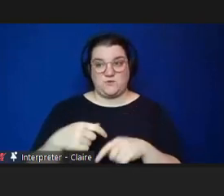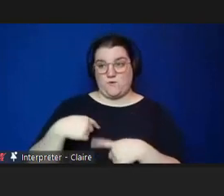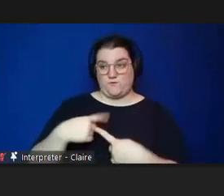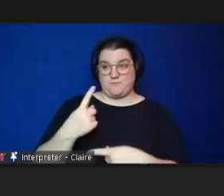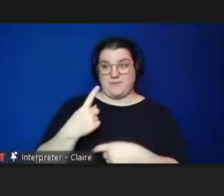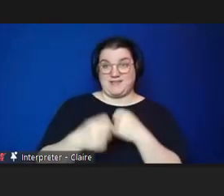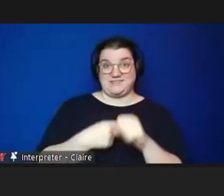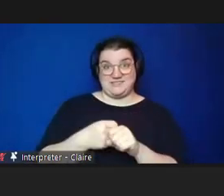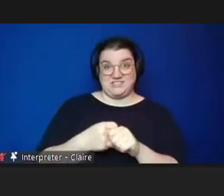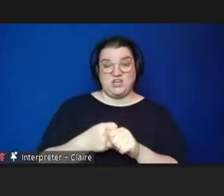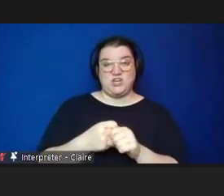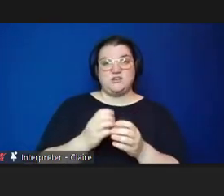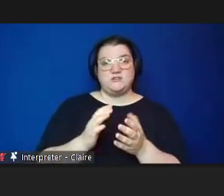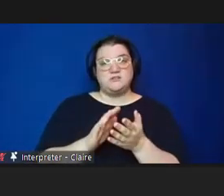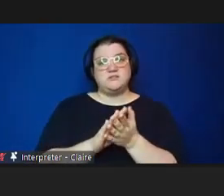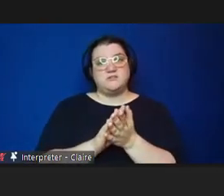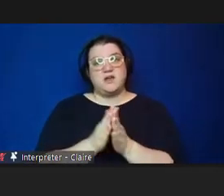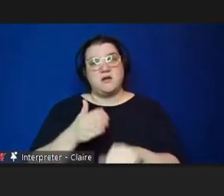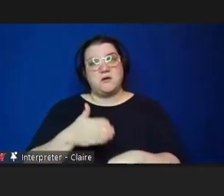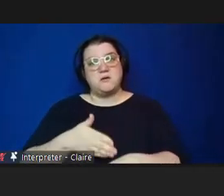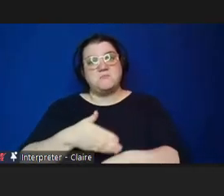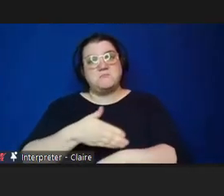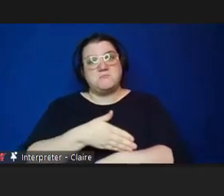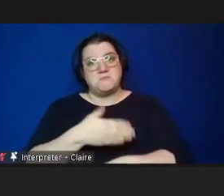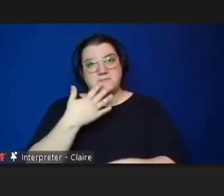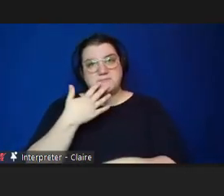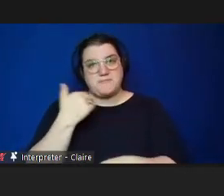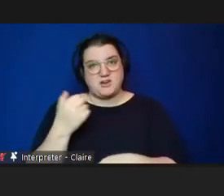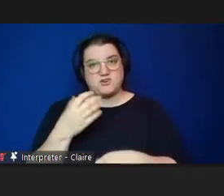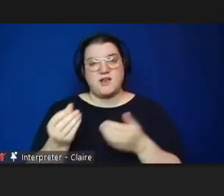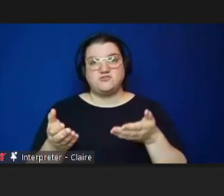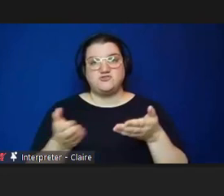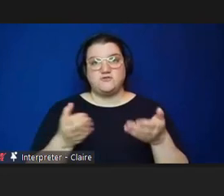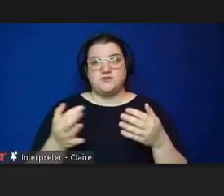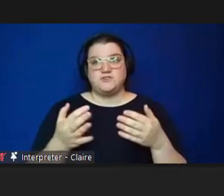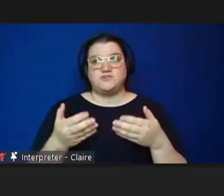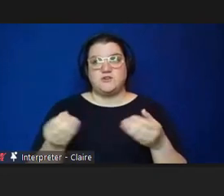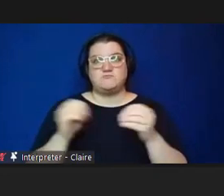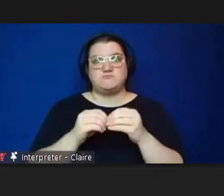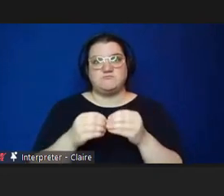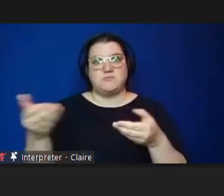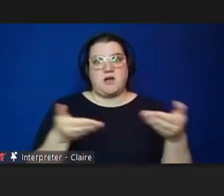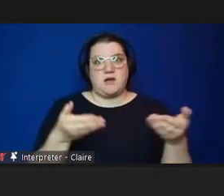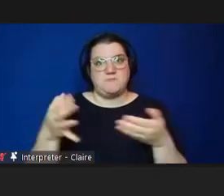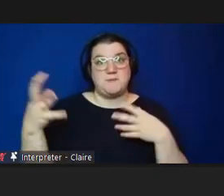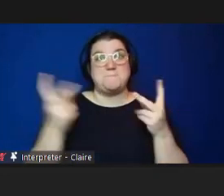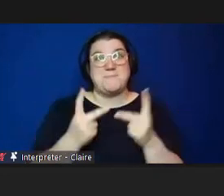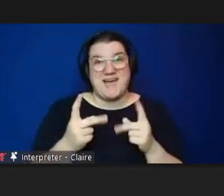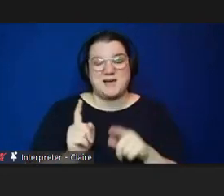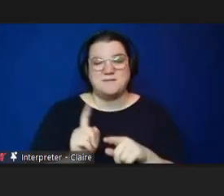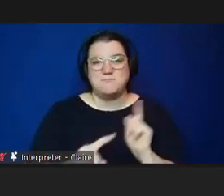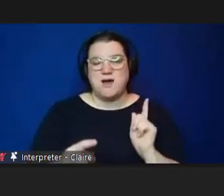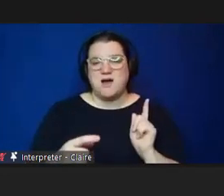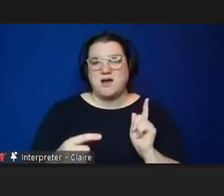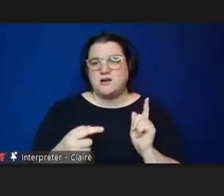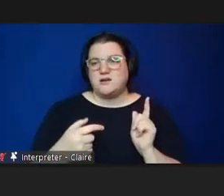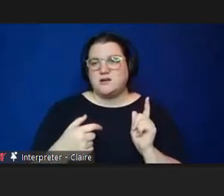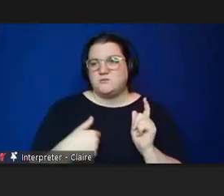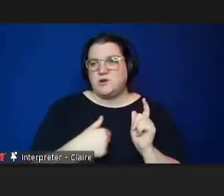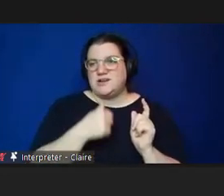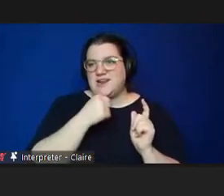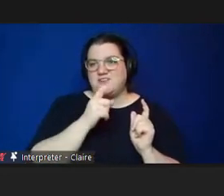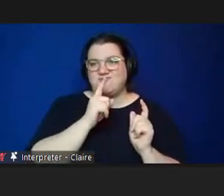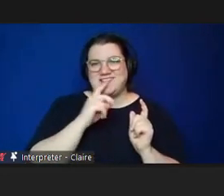it is getting gradually better and services are coming back, but we're really not seeing that services